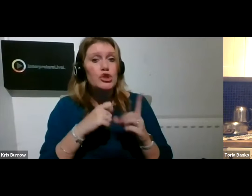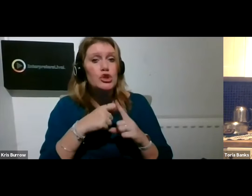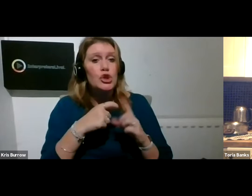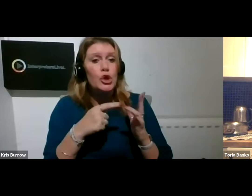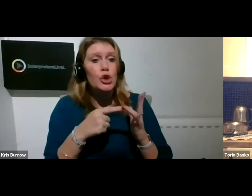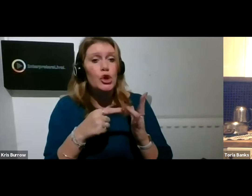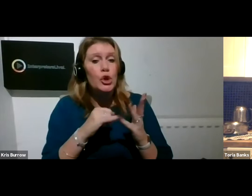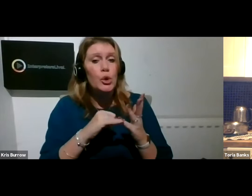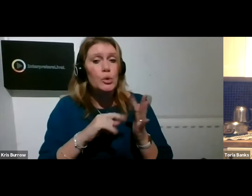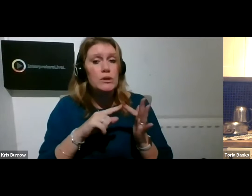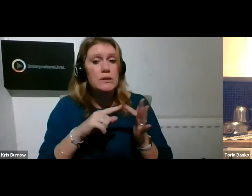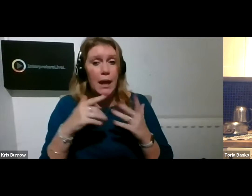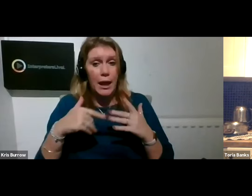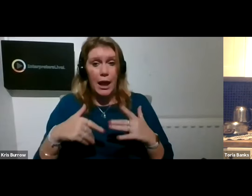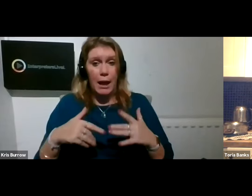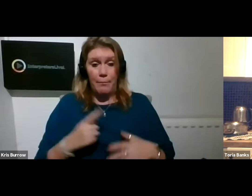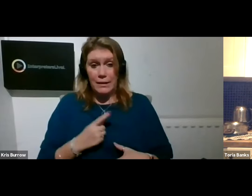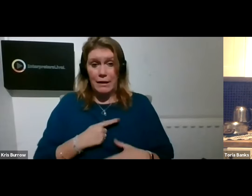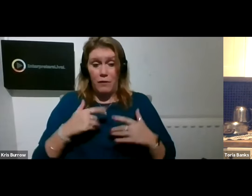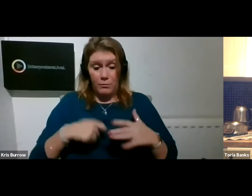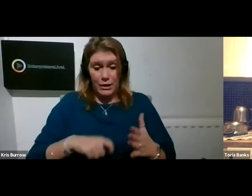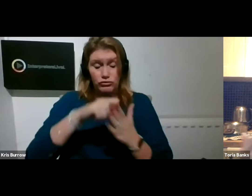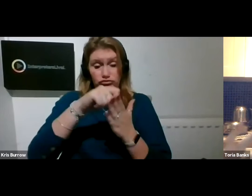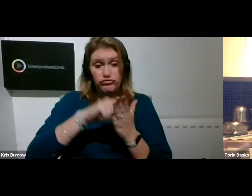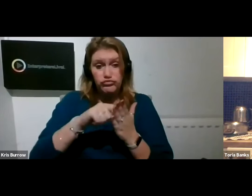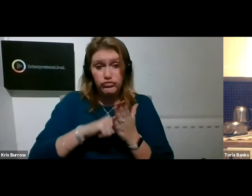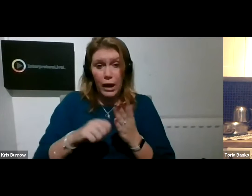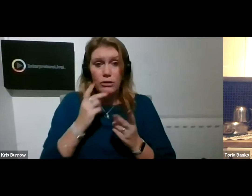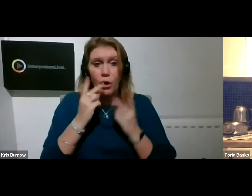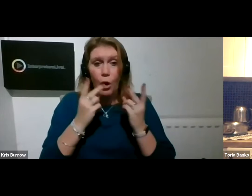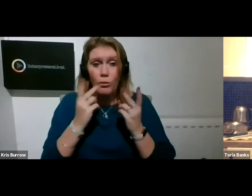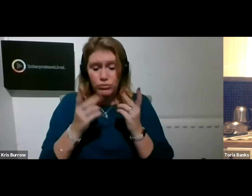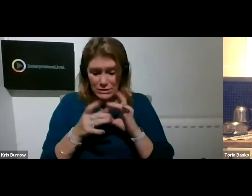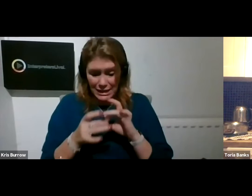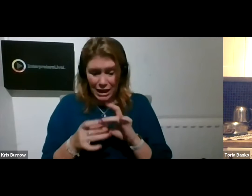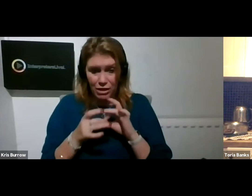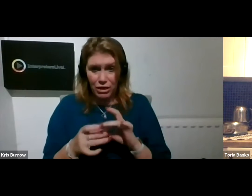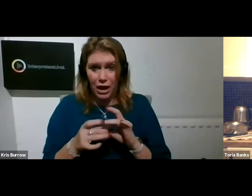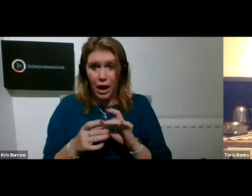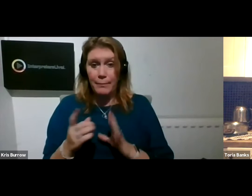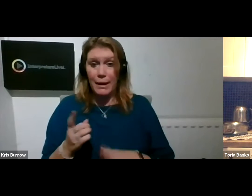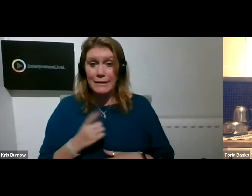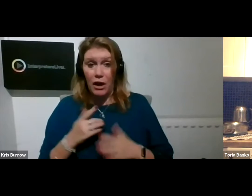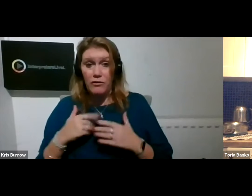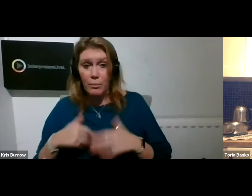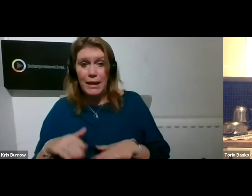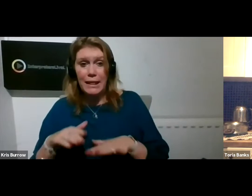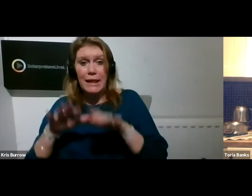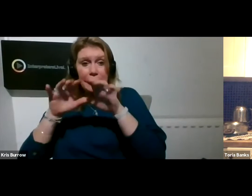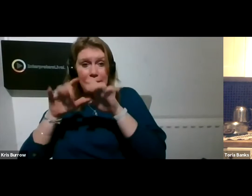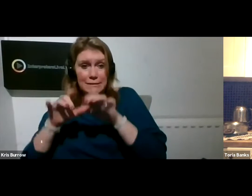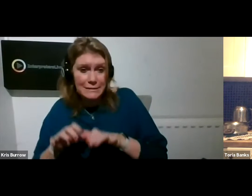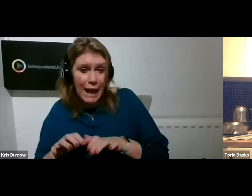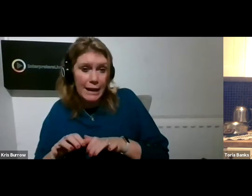wrote this opera together. I put the text together and Amble wrote the music.